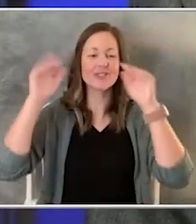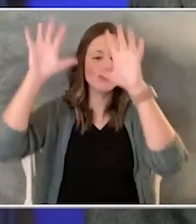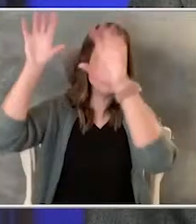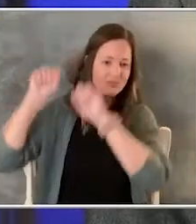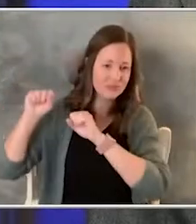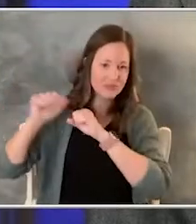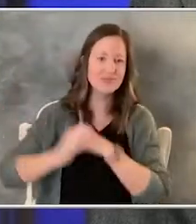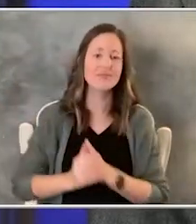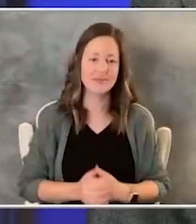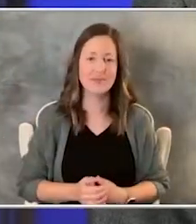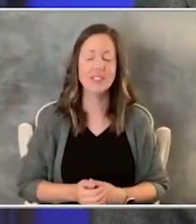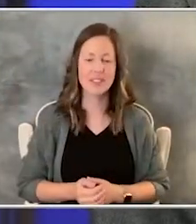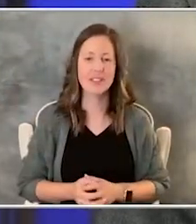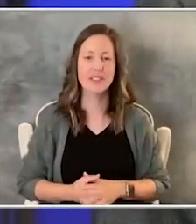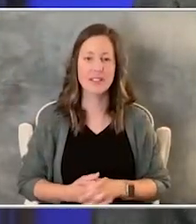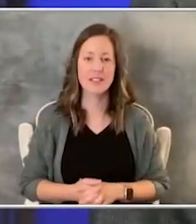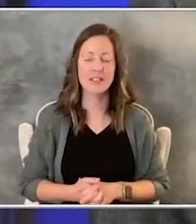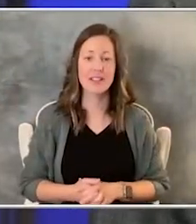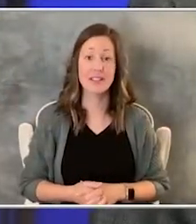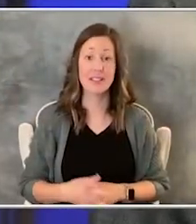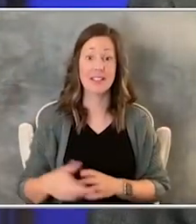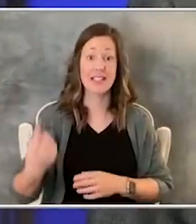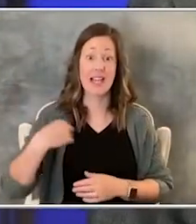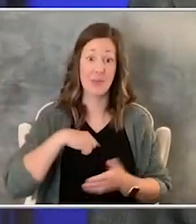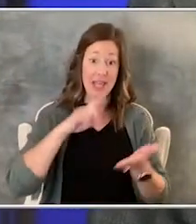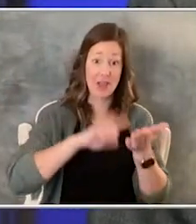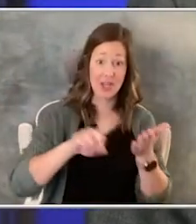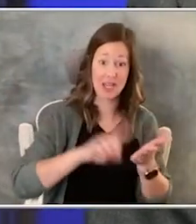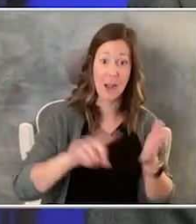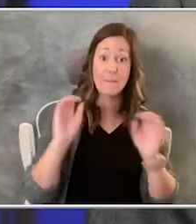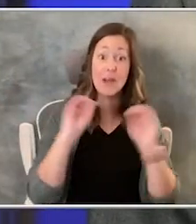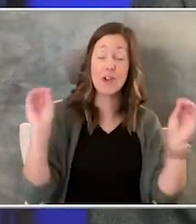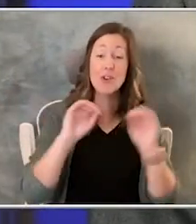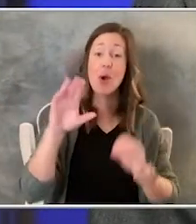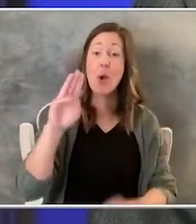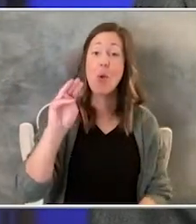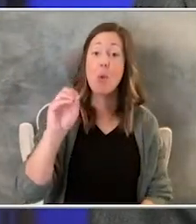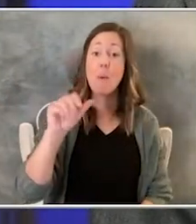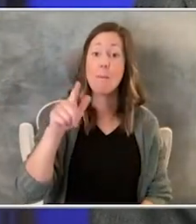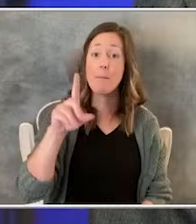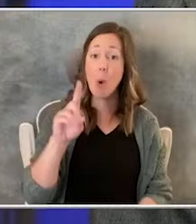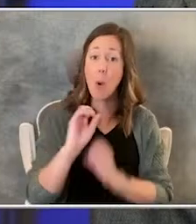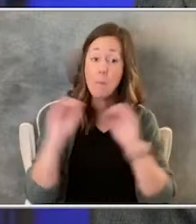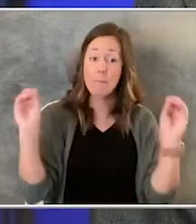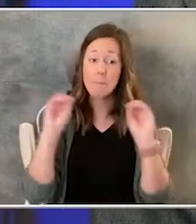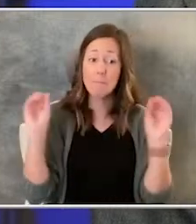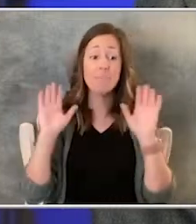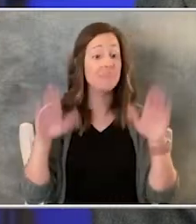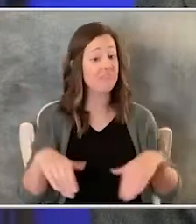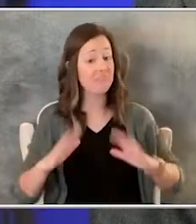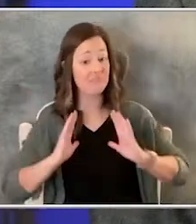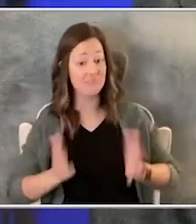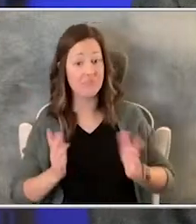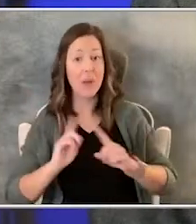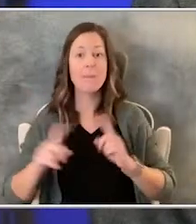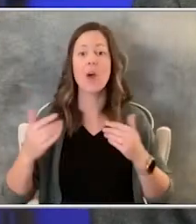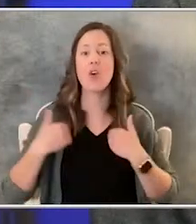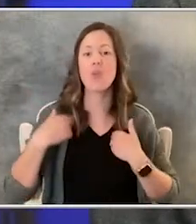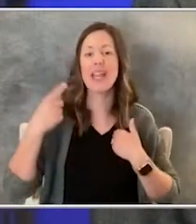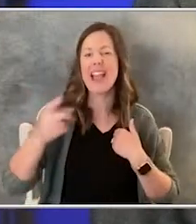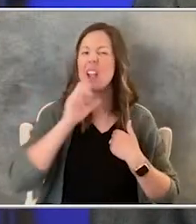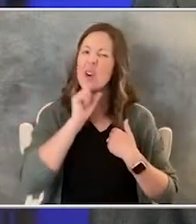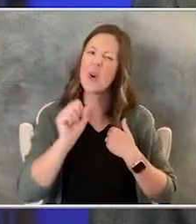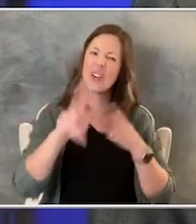or 2011 maybe, they came out with some new devices that were smaller, that allowed us to, you